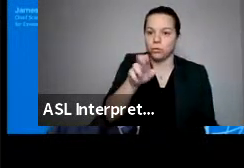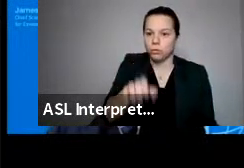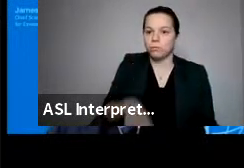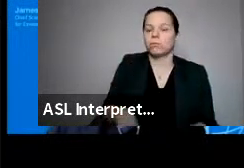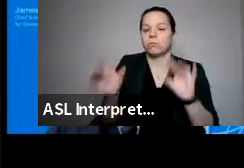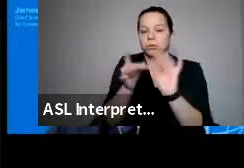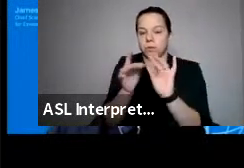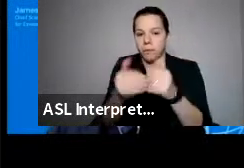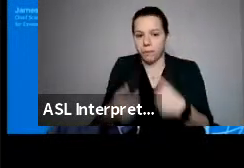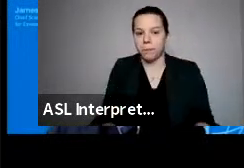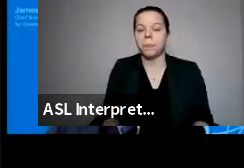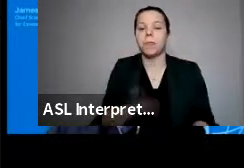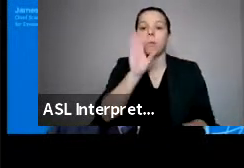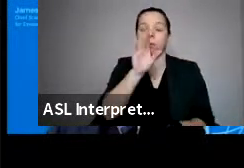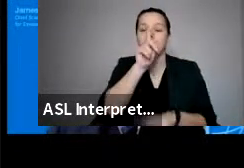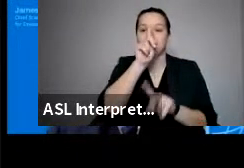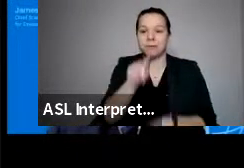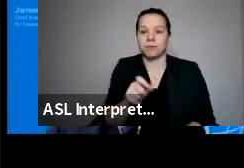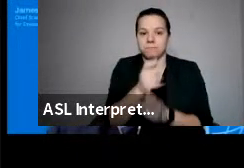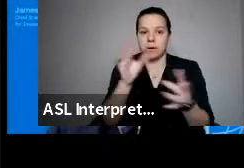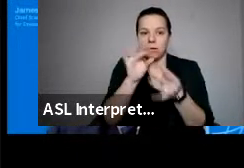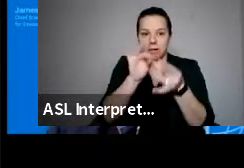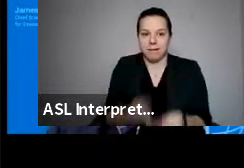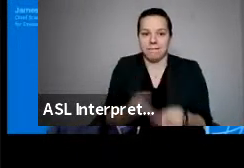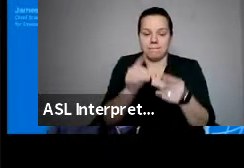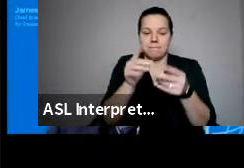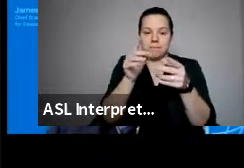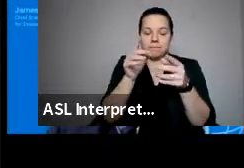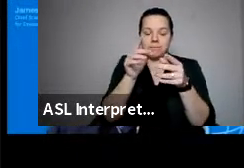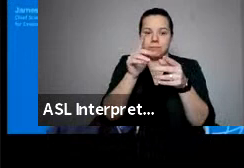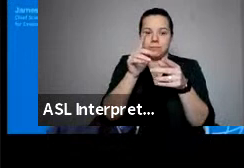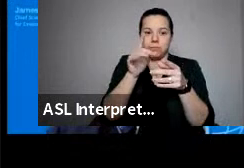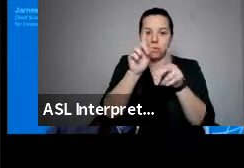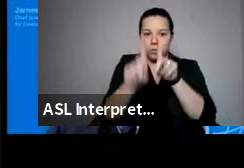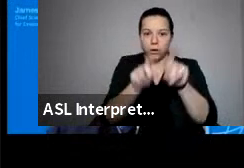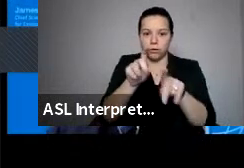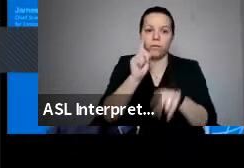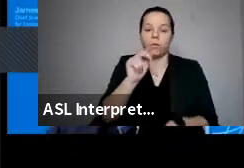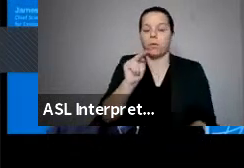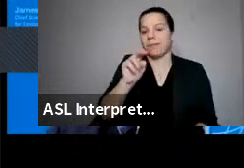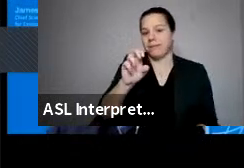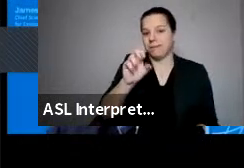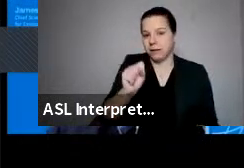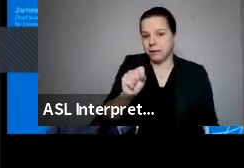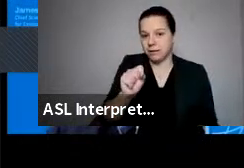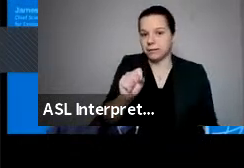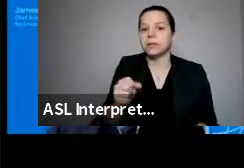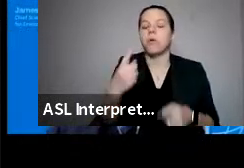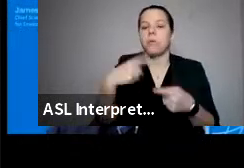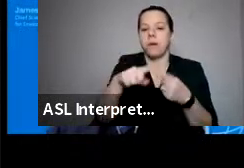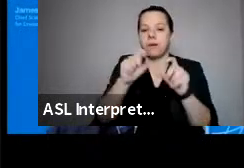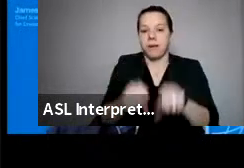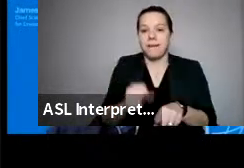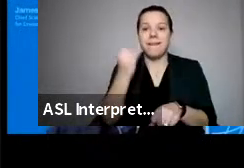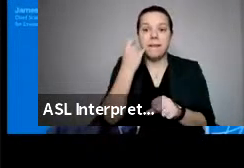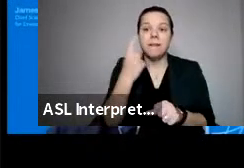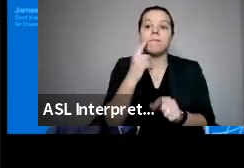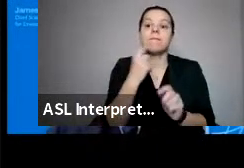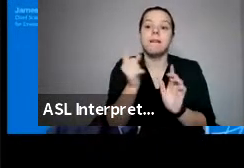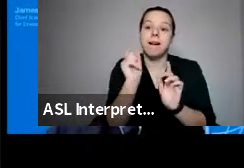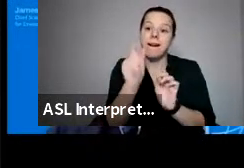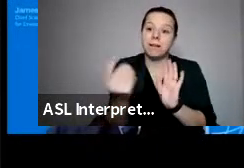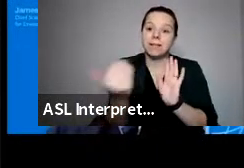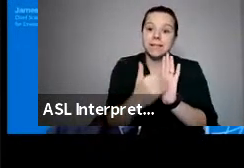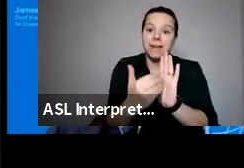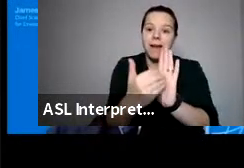time allows that pertain to the noise research and survey. Questions that are repetitive may not be answered, and we will not be